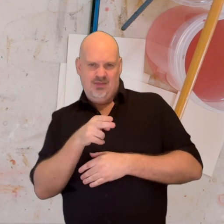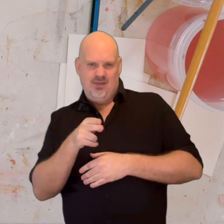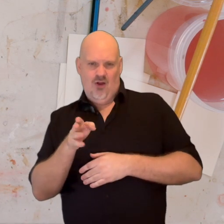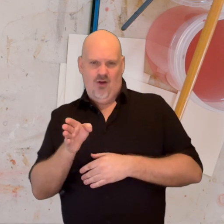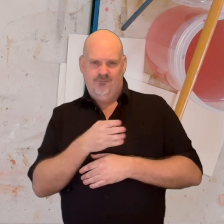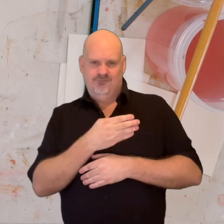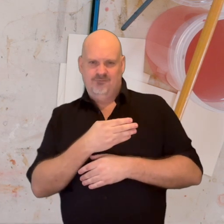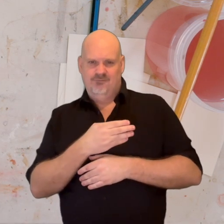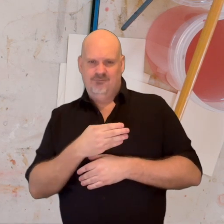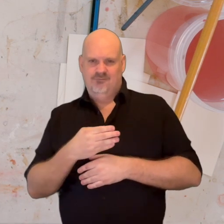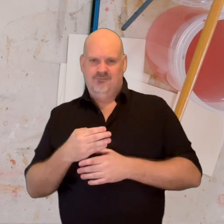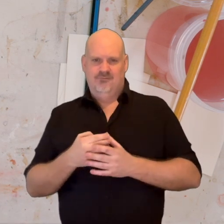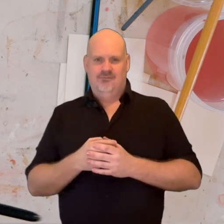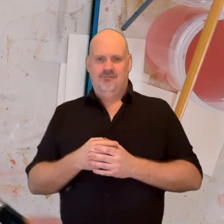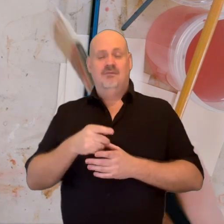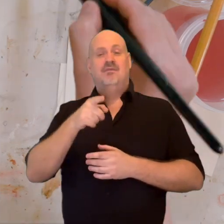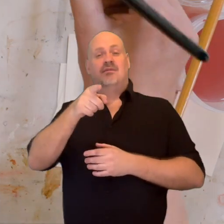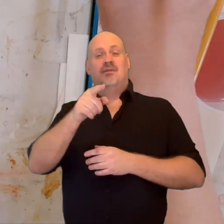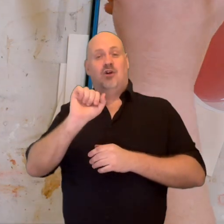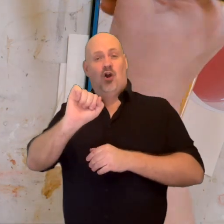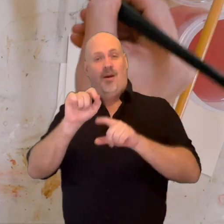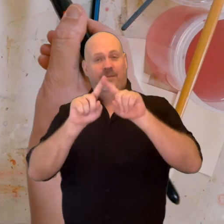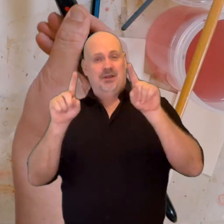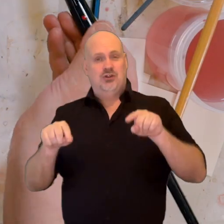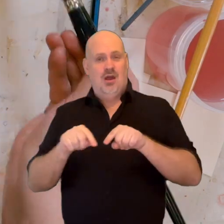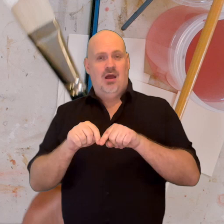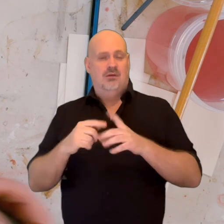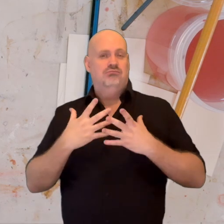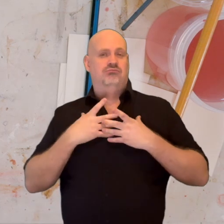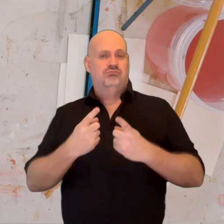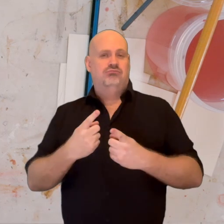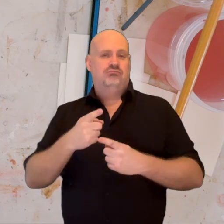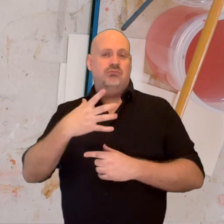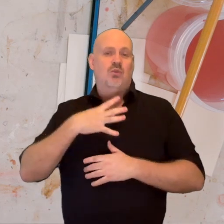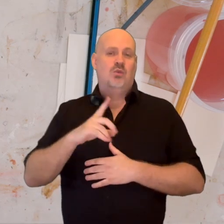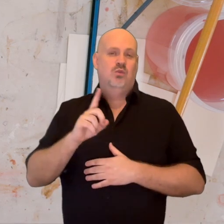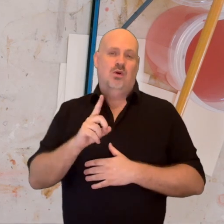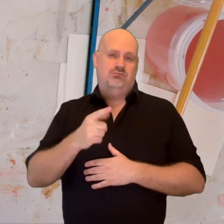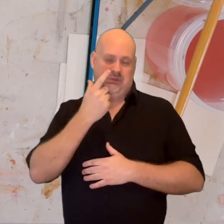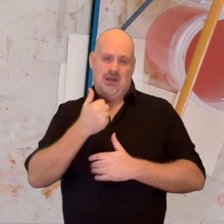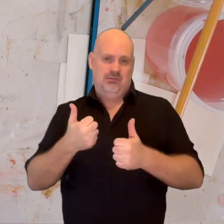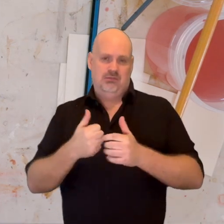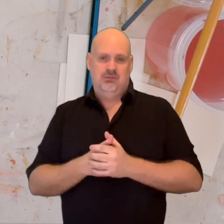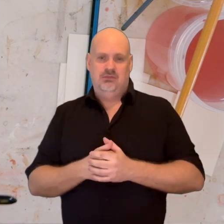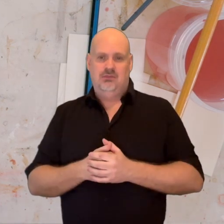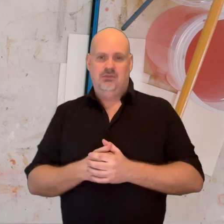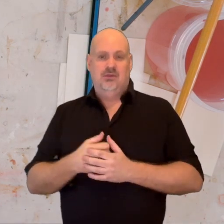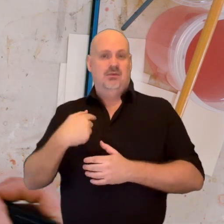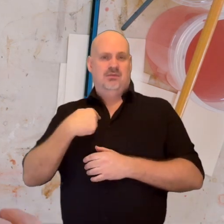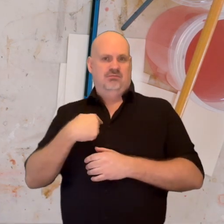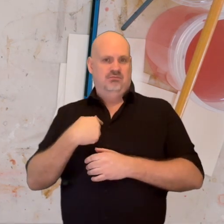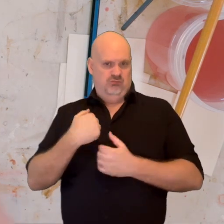Again, you can do whatever you want with your picture. It's your picture. I'm doing this because I can. So the first